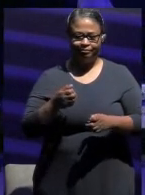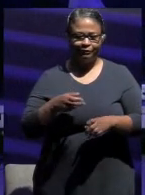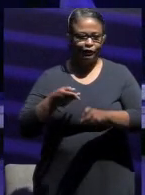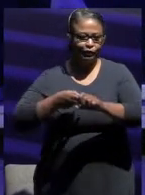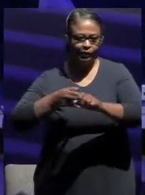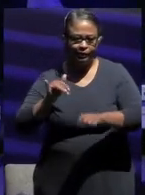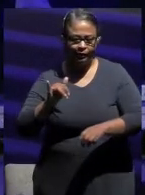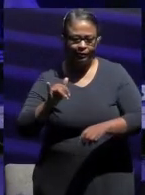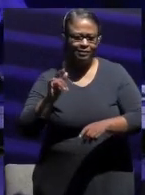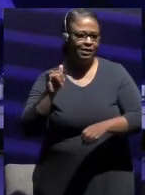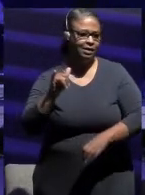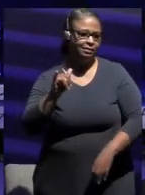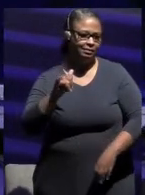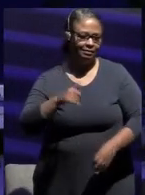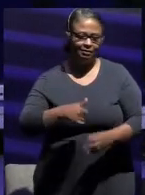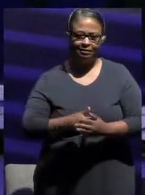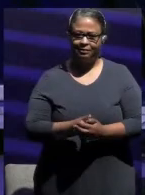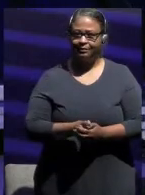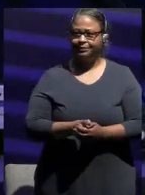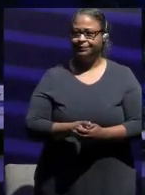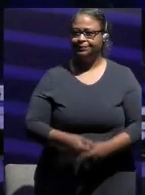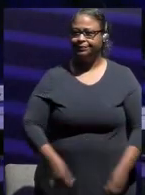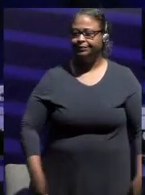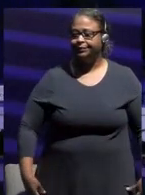So it's hard.